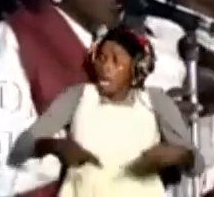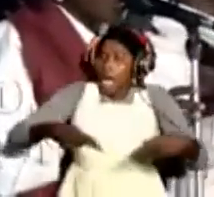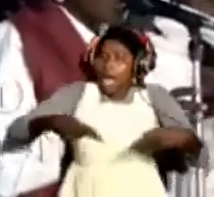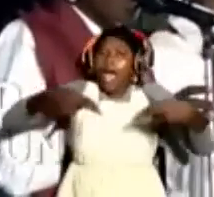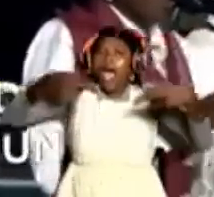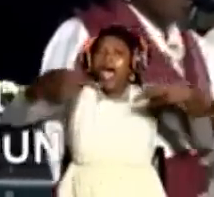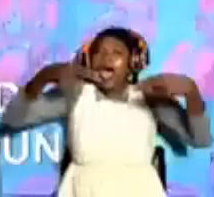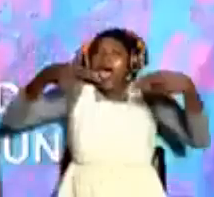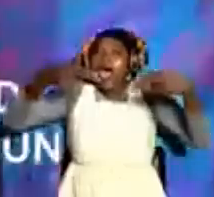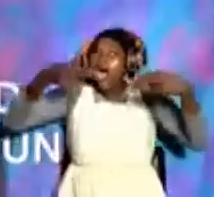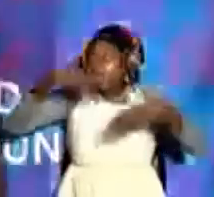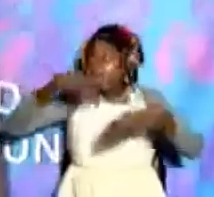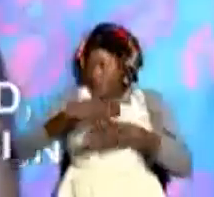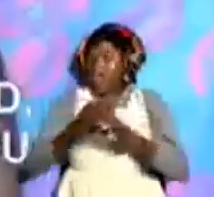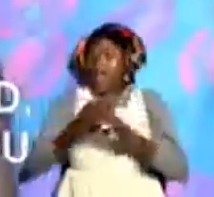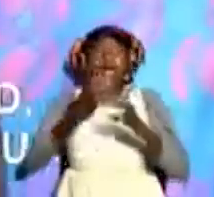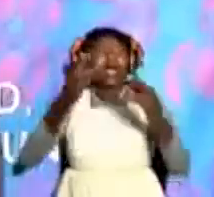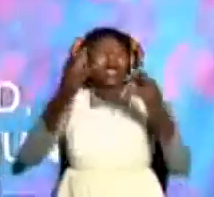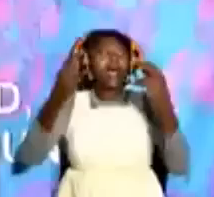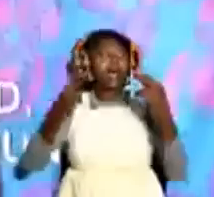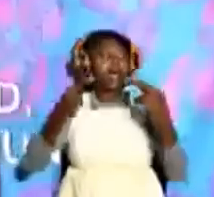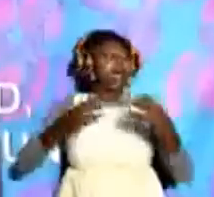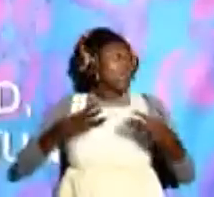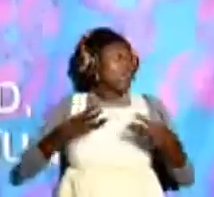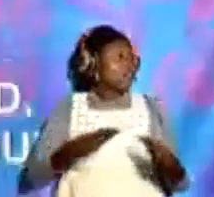Lord. Yes, Lord.